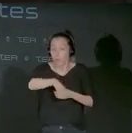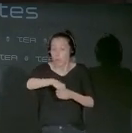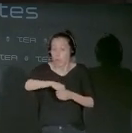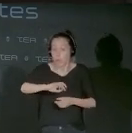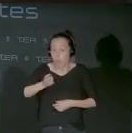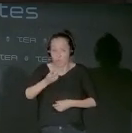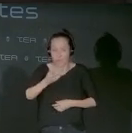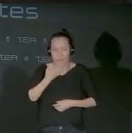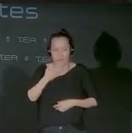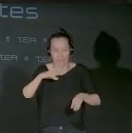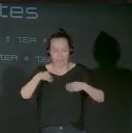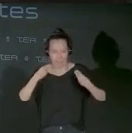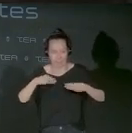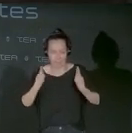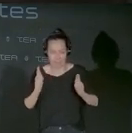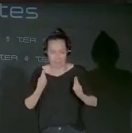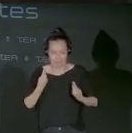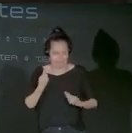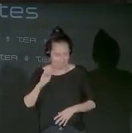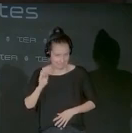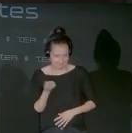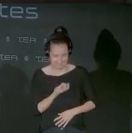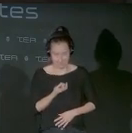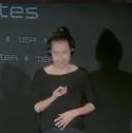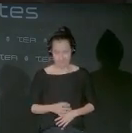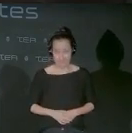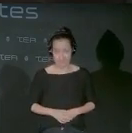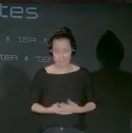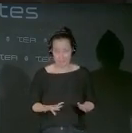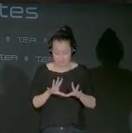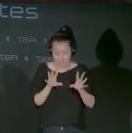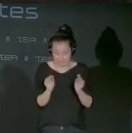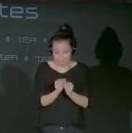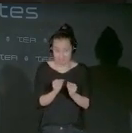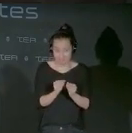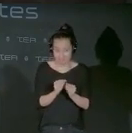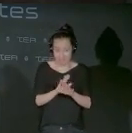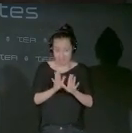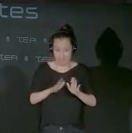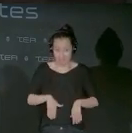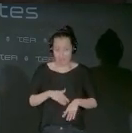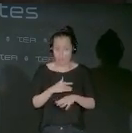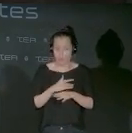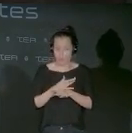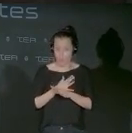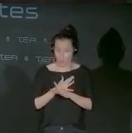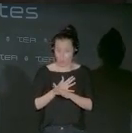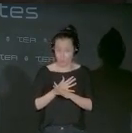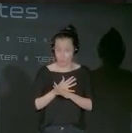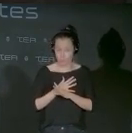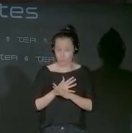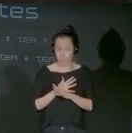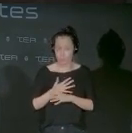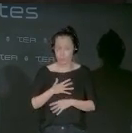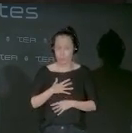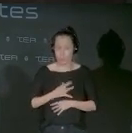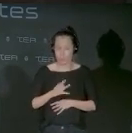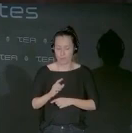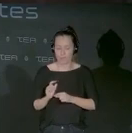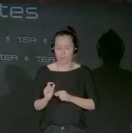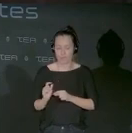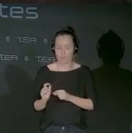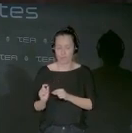many places and points where I believe that games can support the discussion on how to get where we want to,